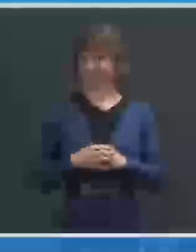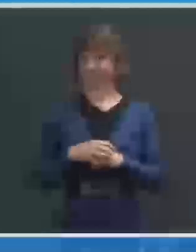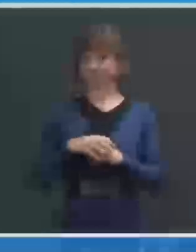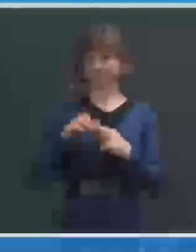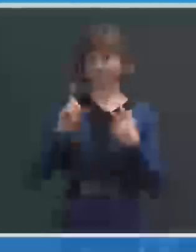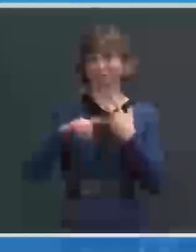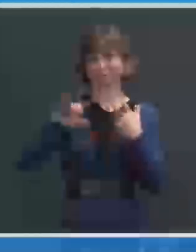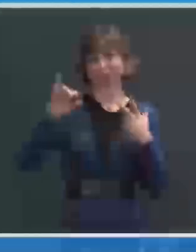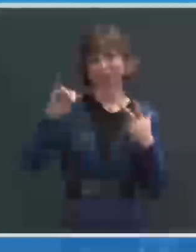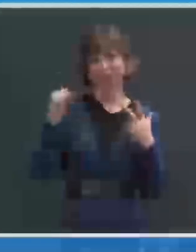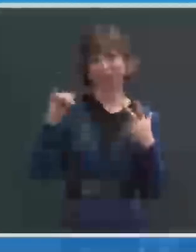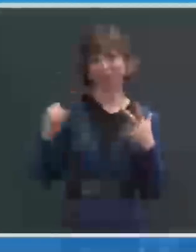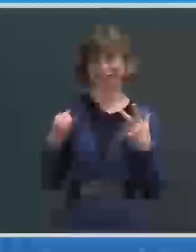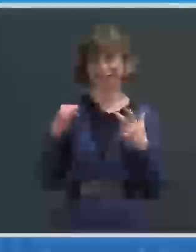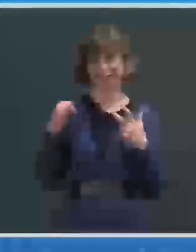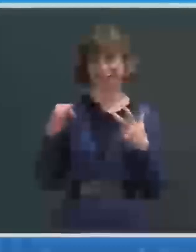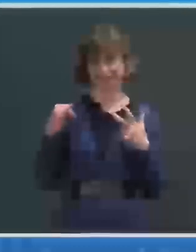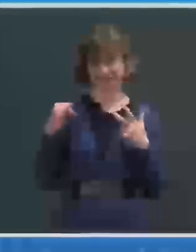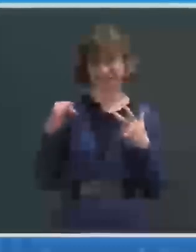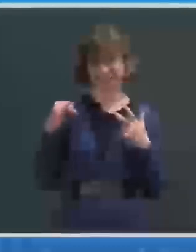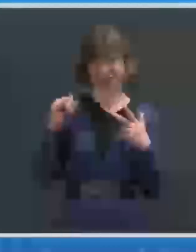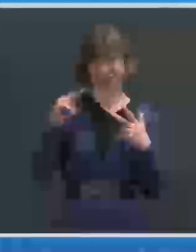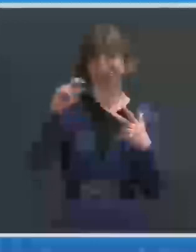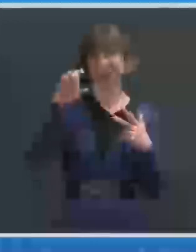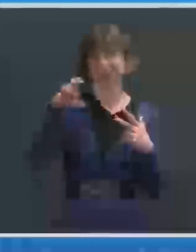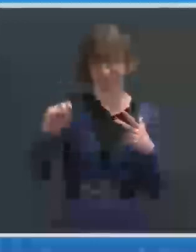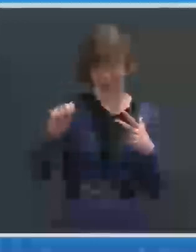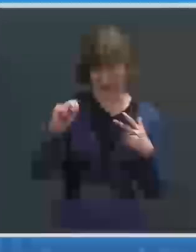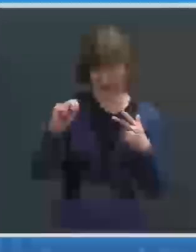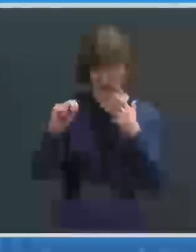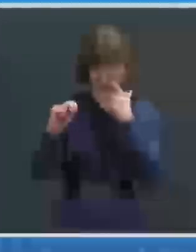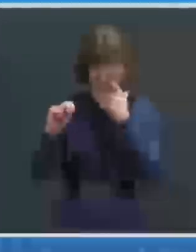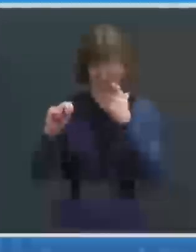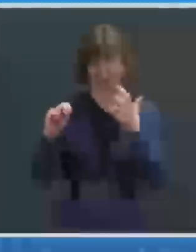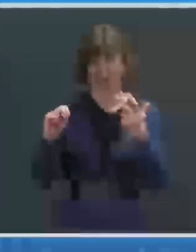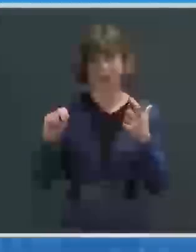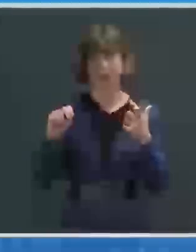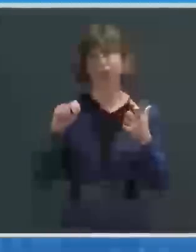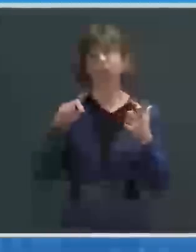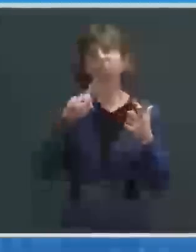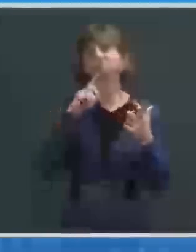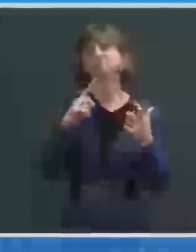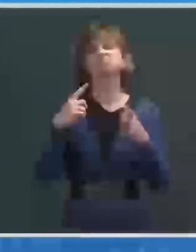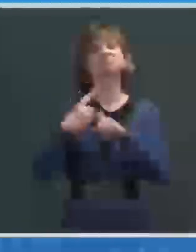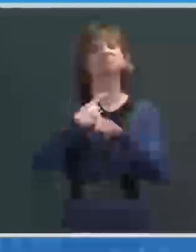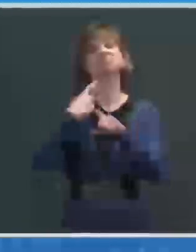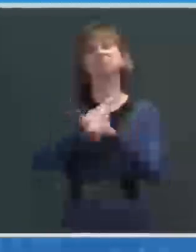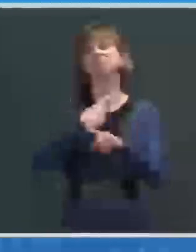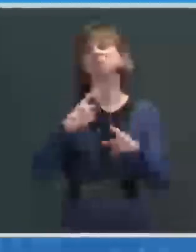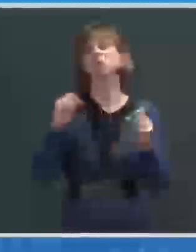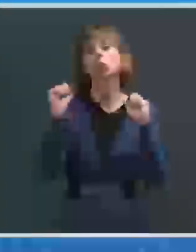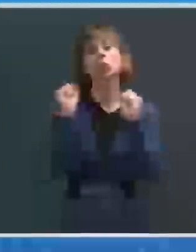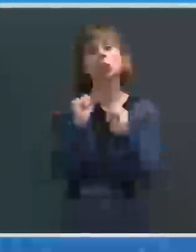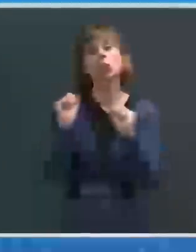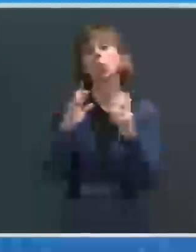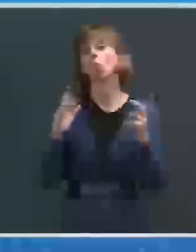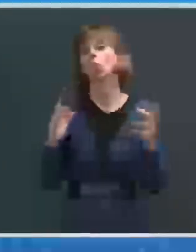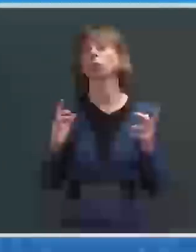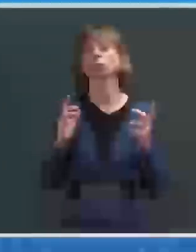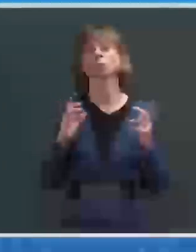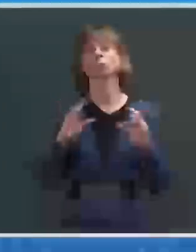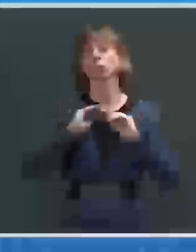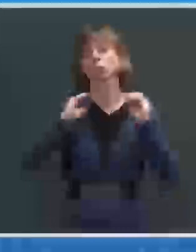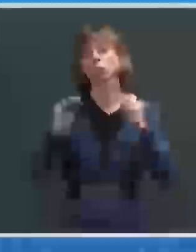COVID-19 vaccine approach is to take a common cold, harmless, non-replication competent